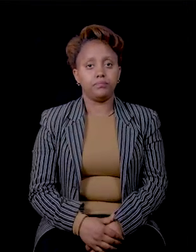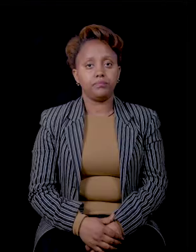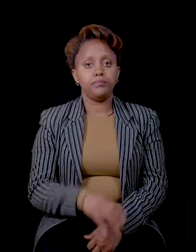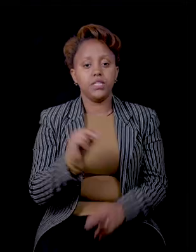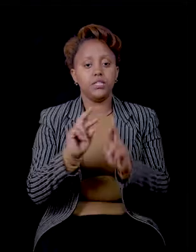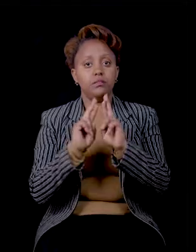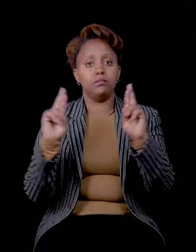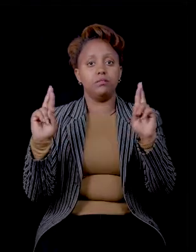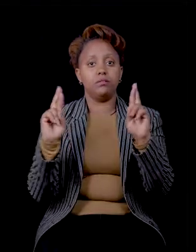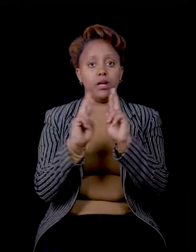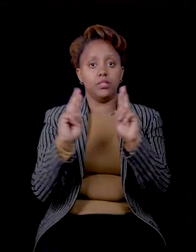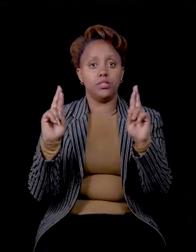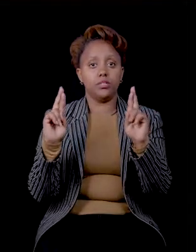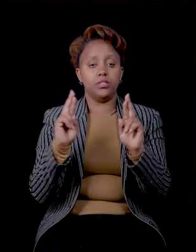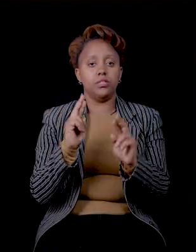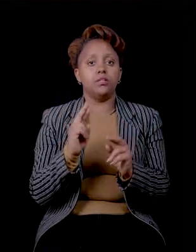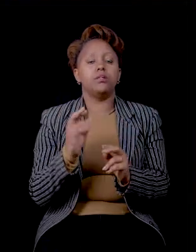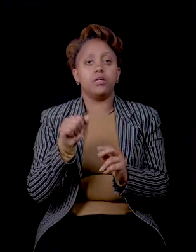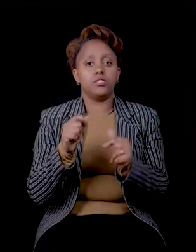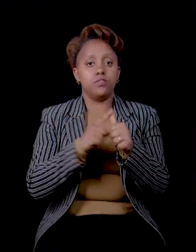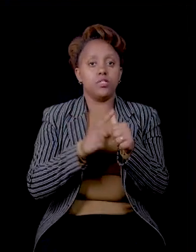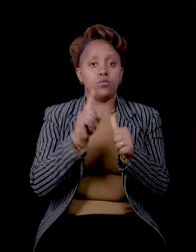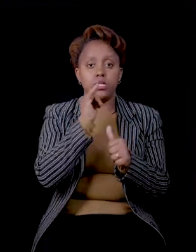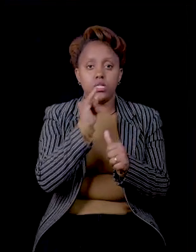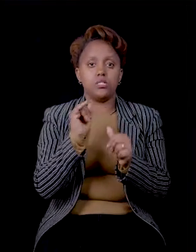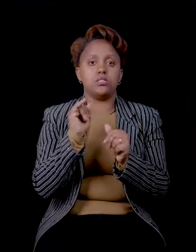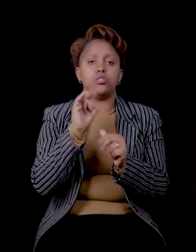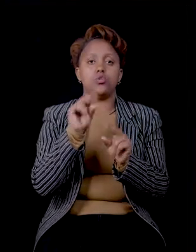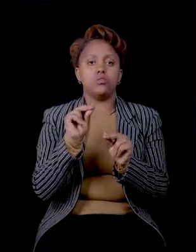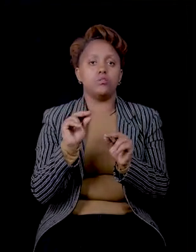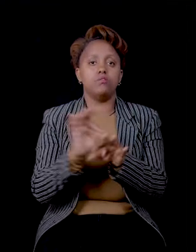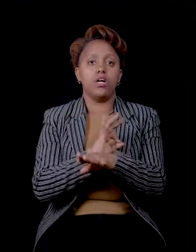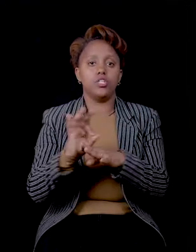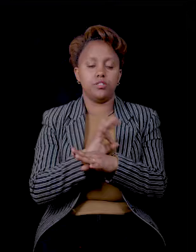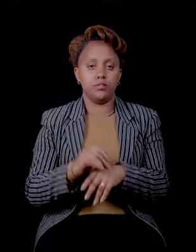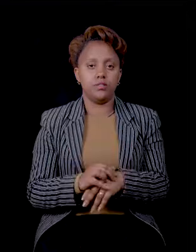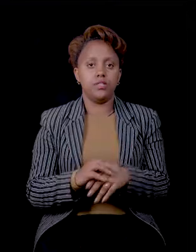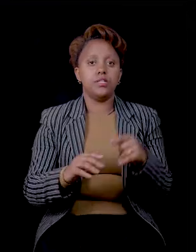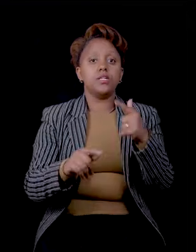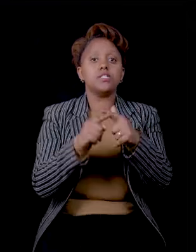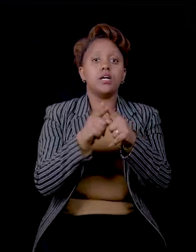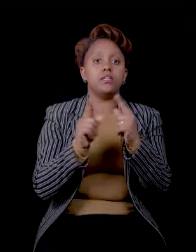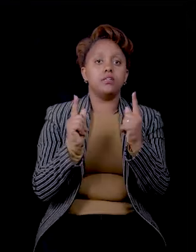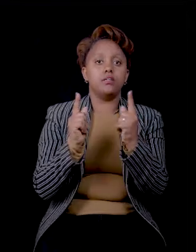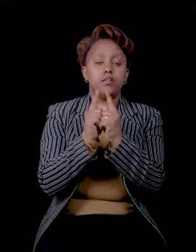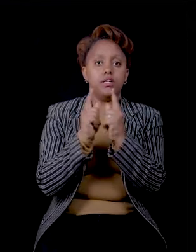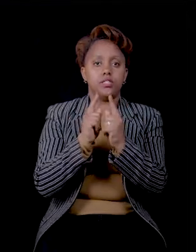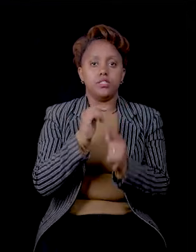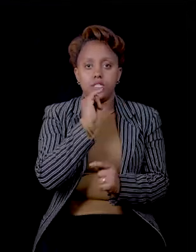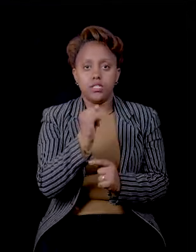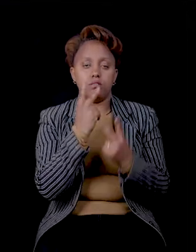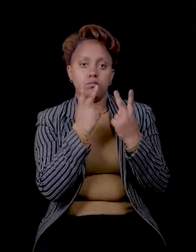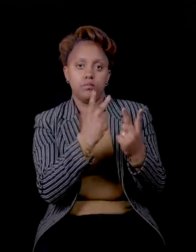range. Hence, the first one is not a function, though it is a relation. But on the second relation, 2 is mapped